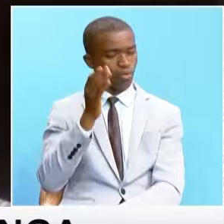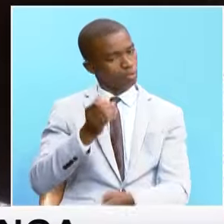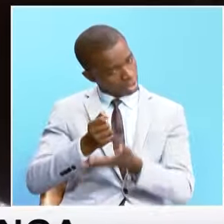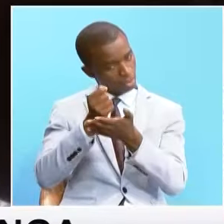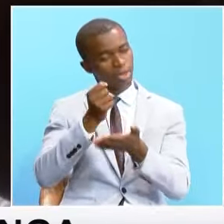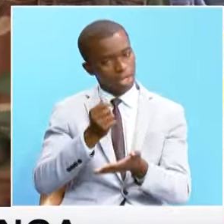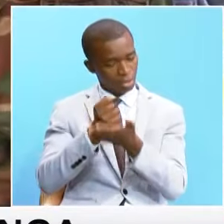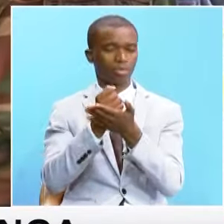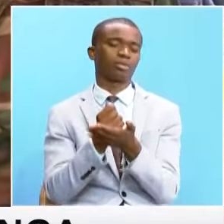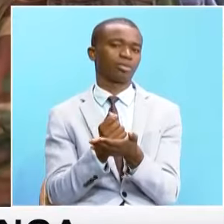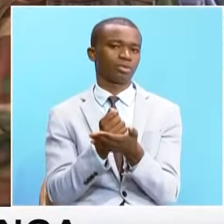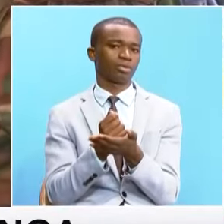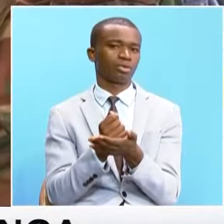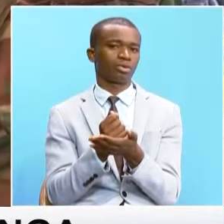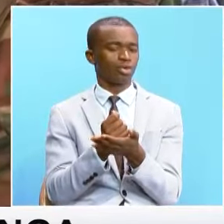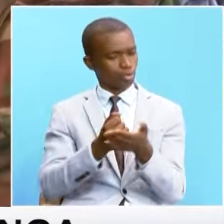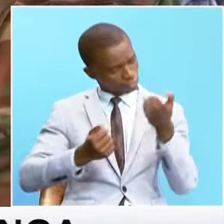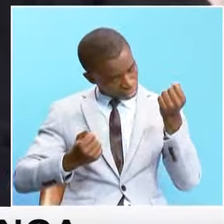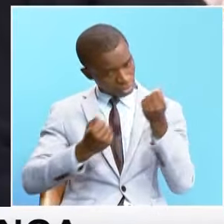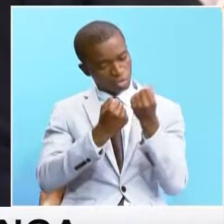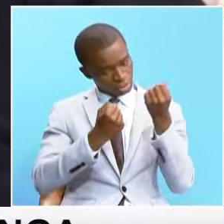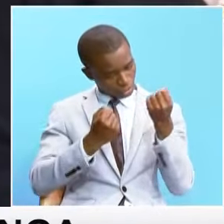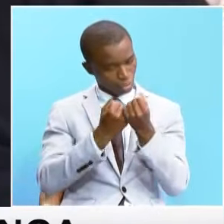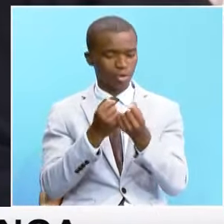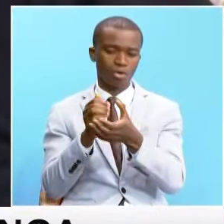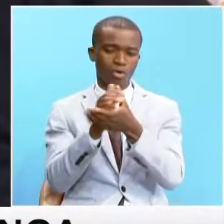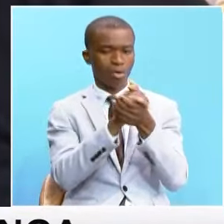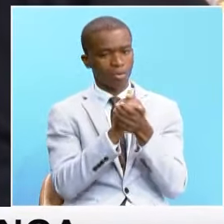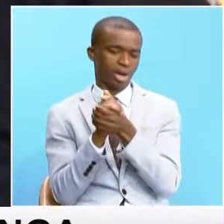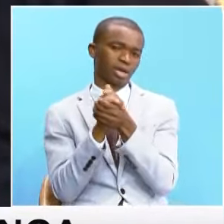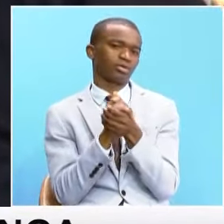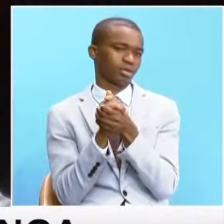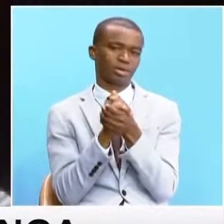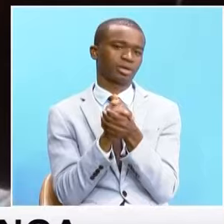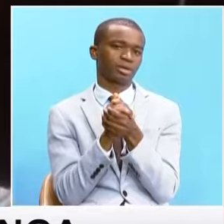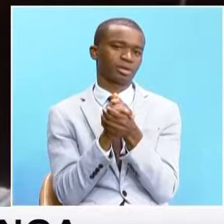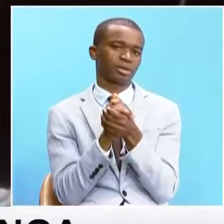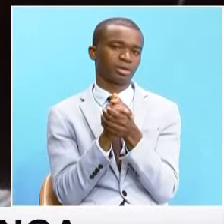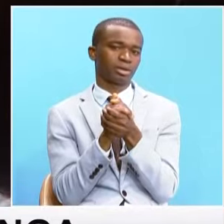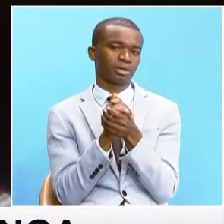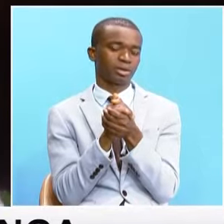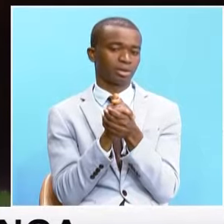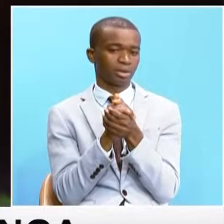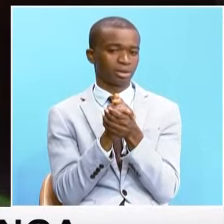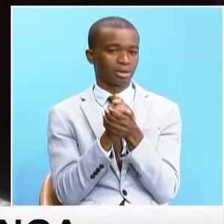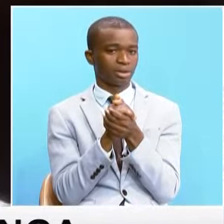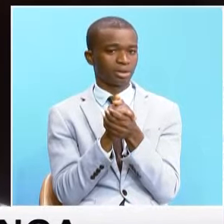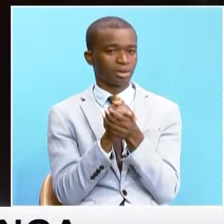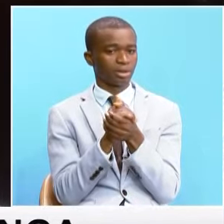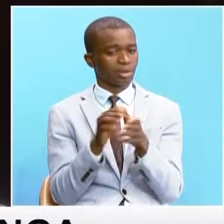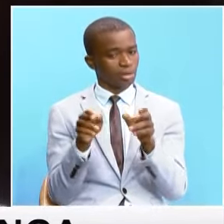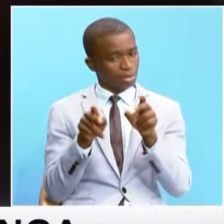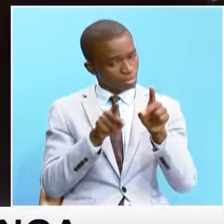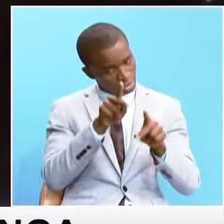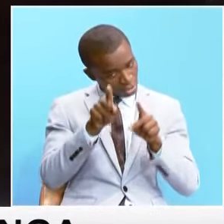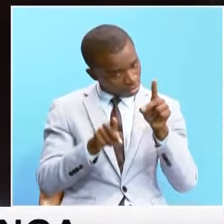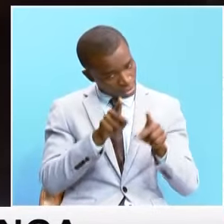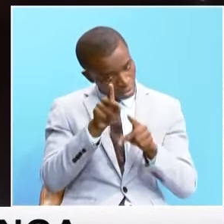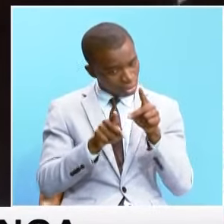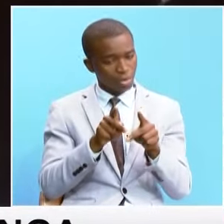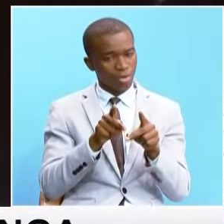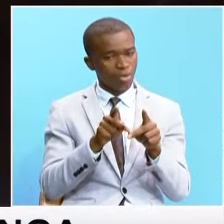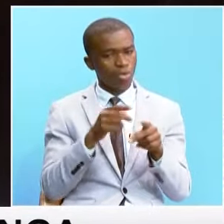financial inclusion of the embarked population through the fund. Members operating micro and